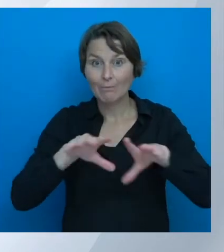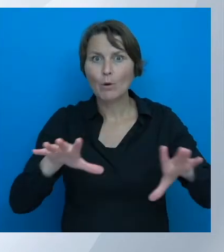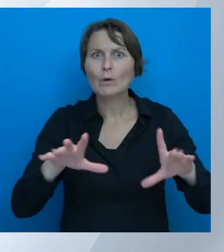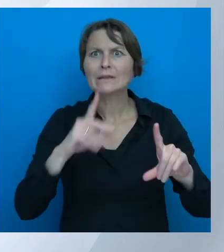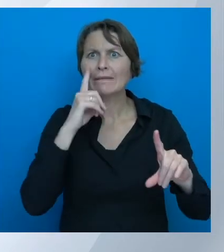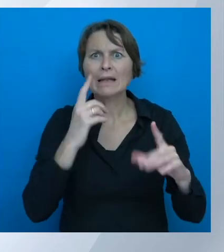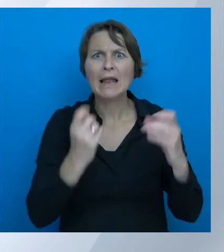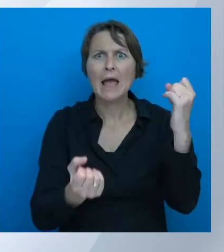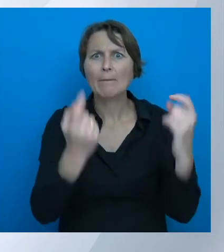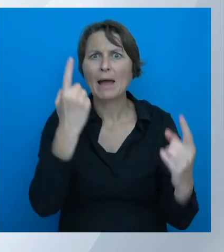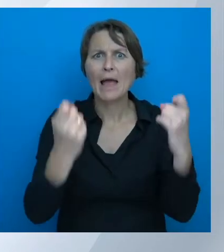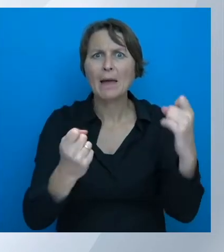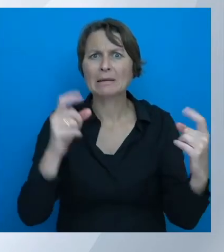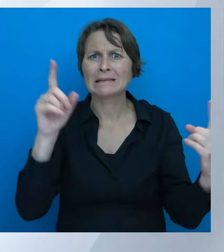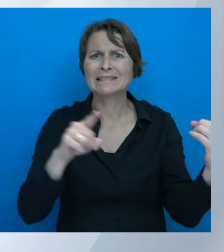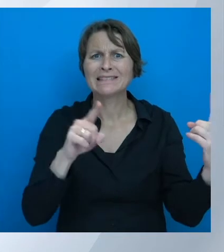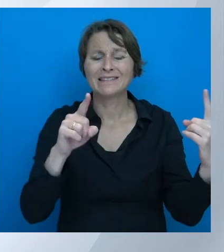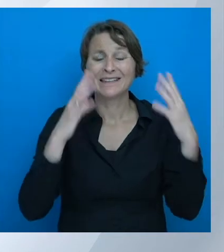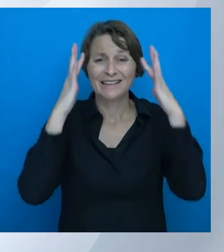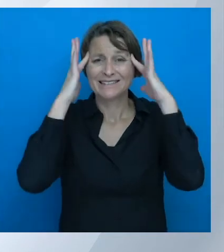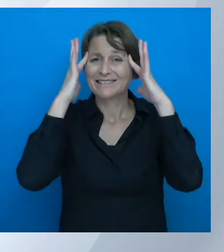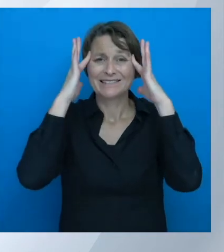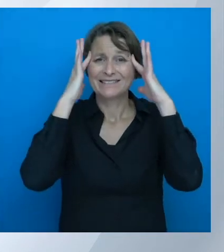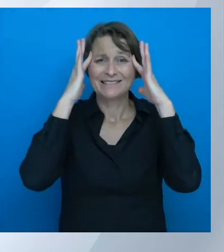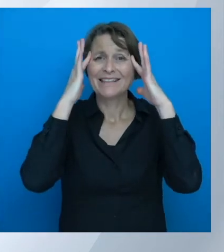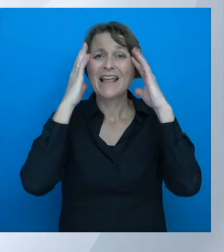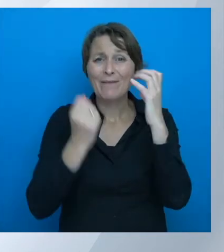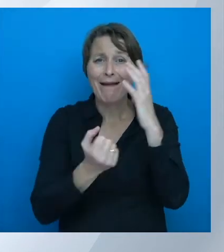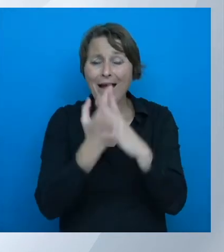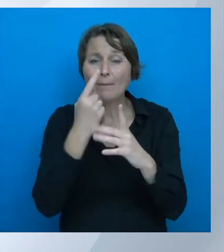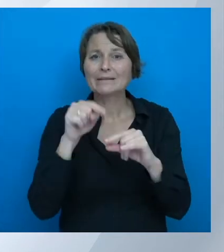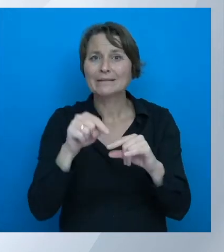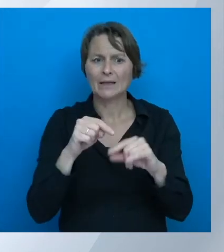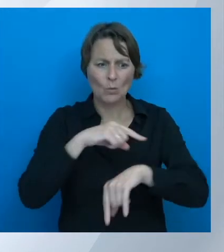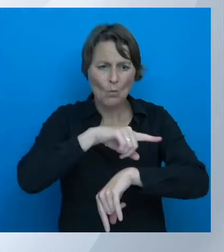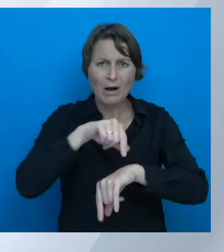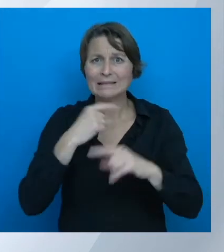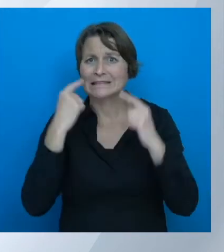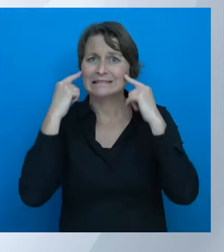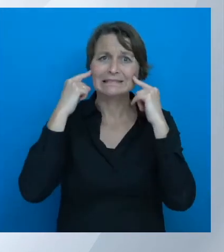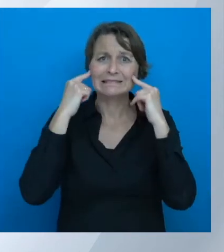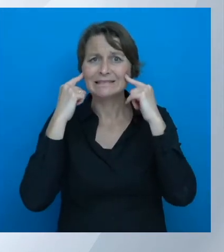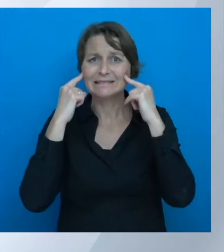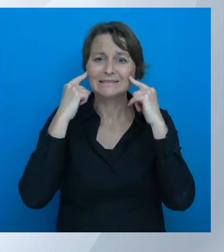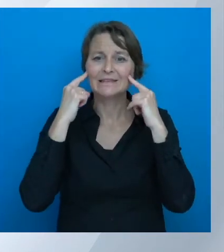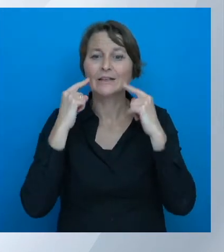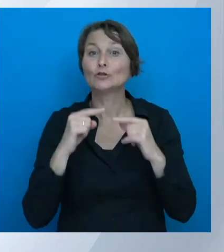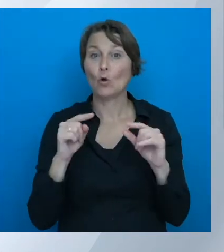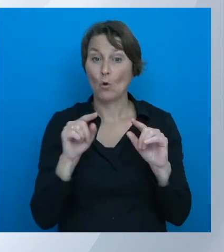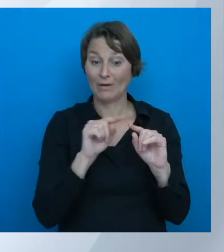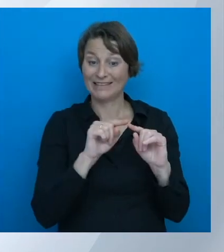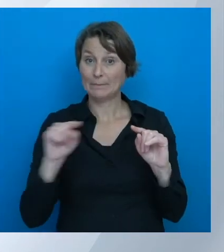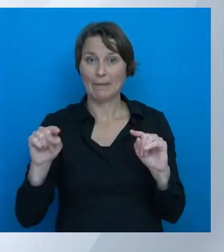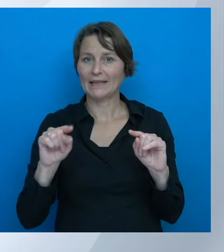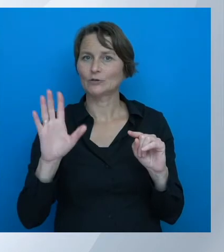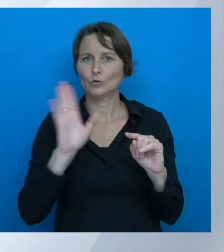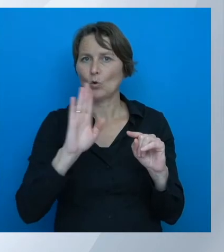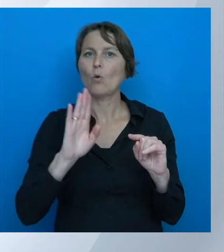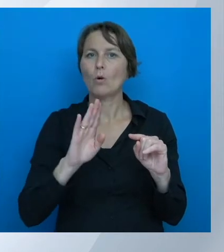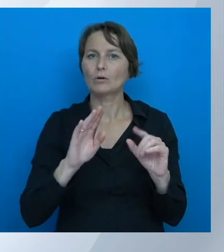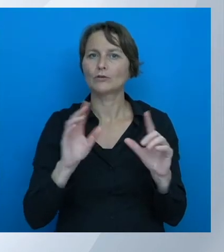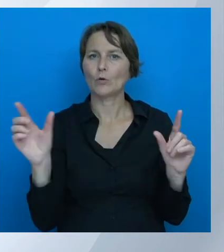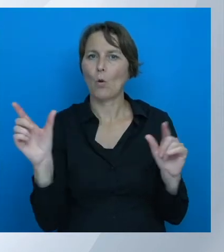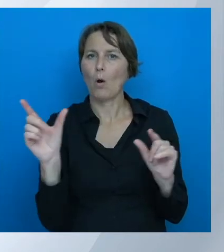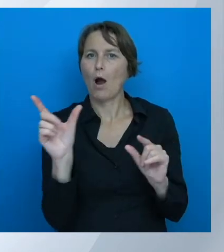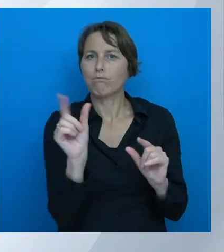pull your hair out for an hour trying to find out what's gone wrong with it. Don't be me, don't put a space in. We're going to get rid of